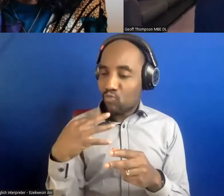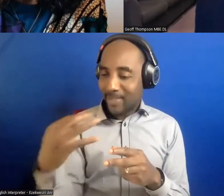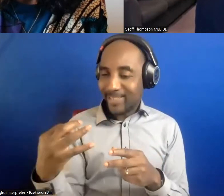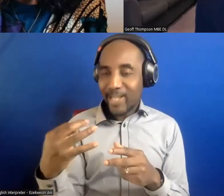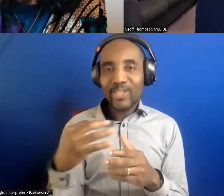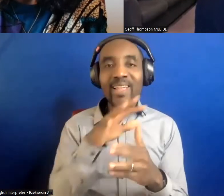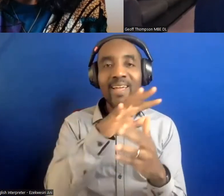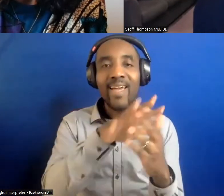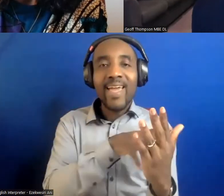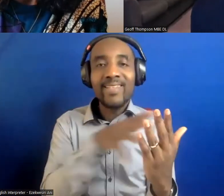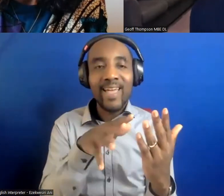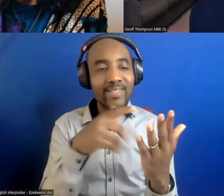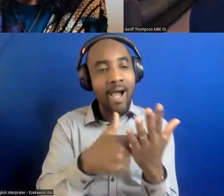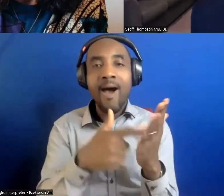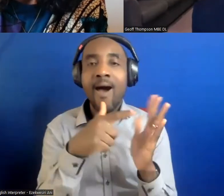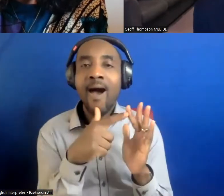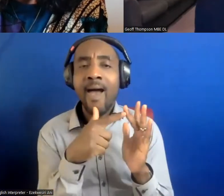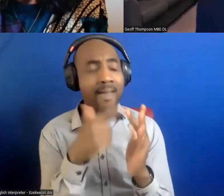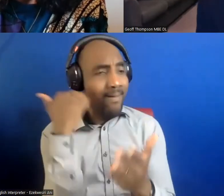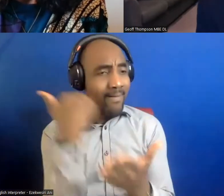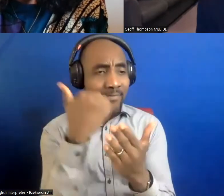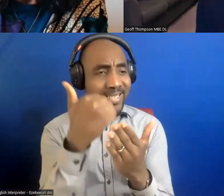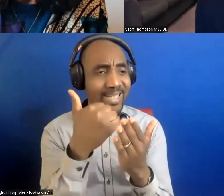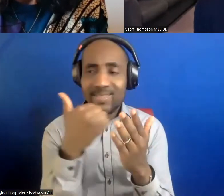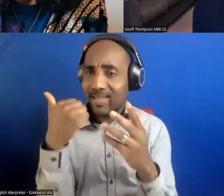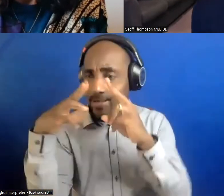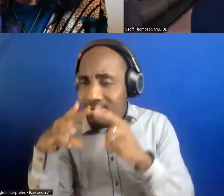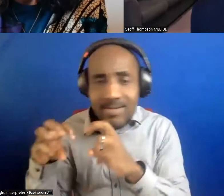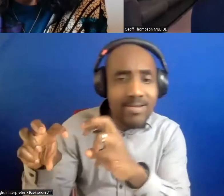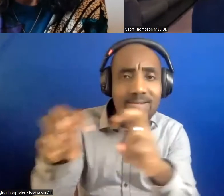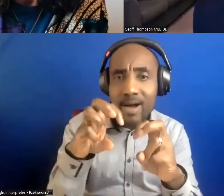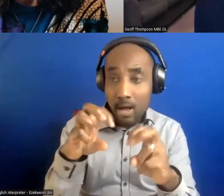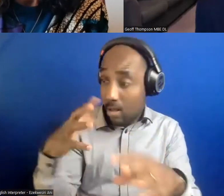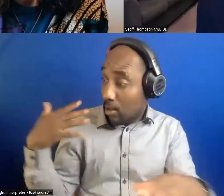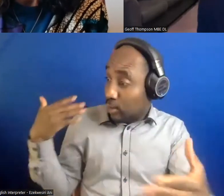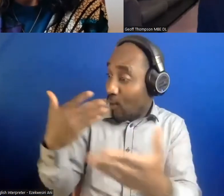way of presenting the work that we have done, the work that we need to do, but more